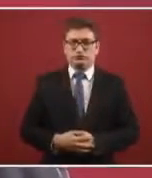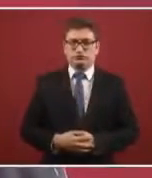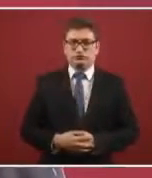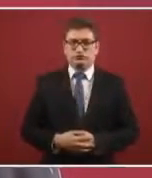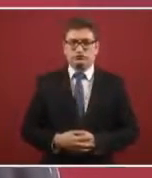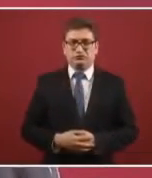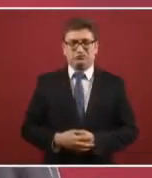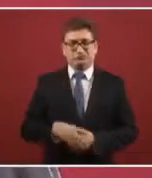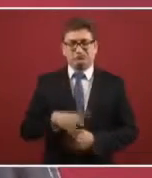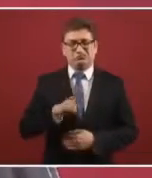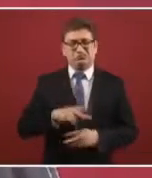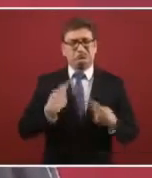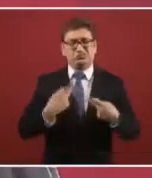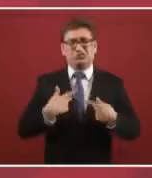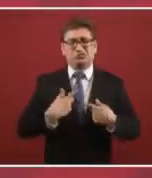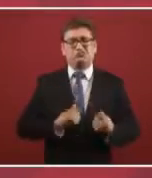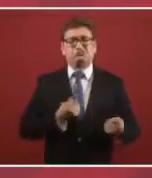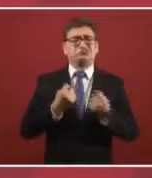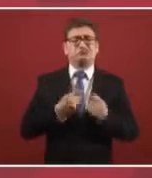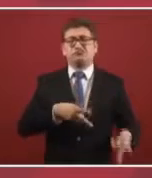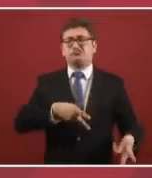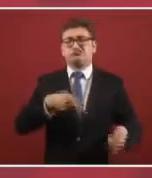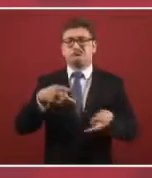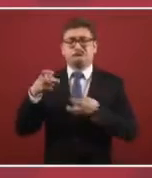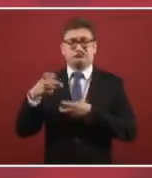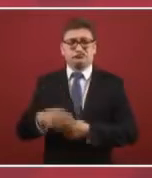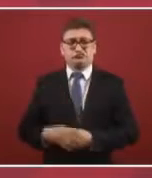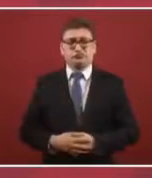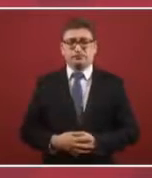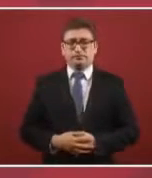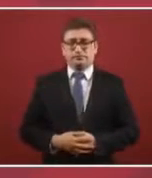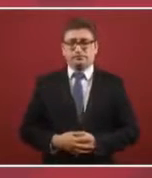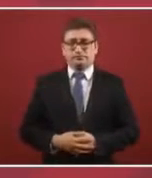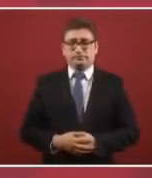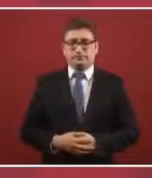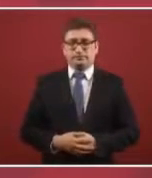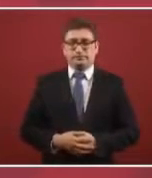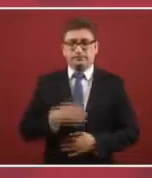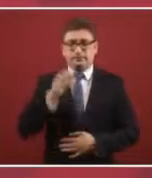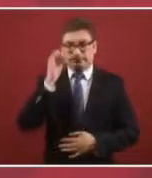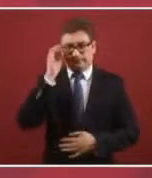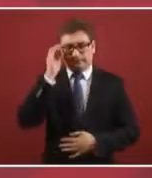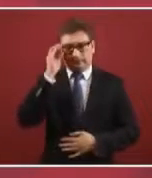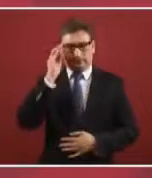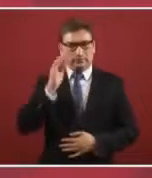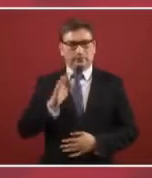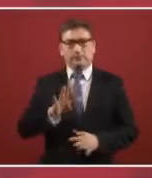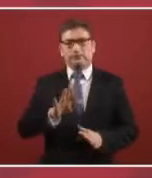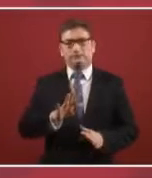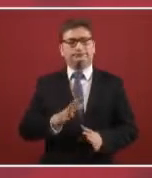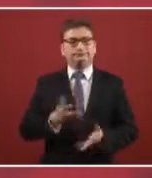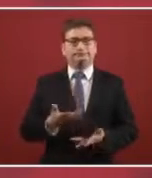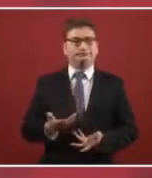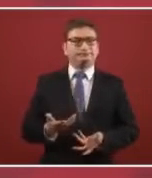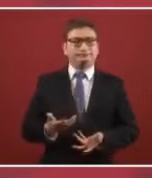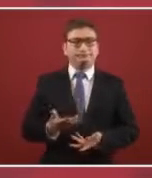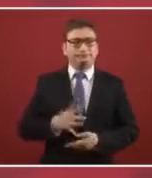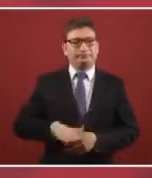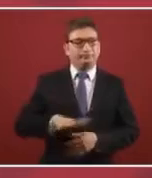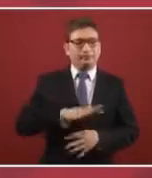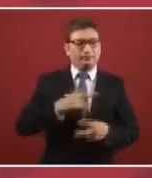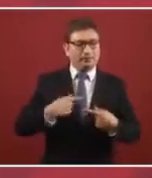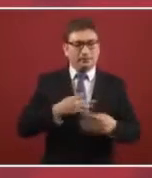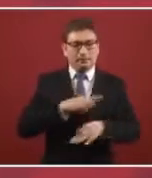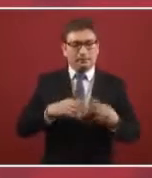en despoblado. that's all over, No, uncontrolled, unabated despoblado. thievery.